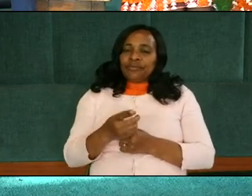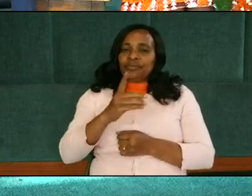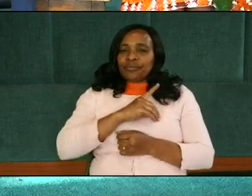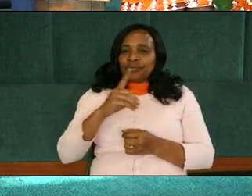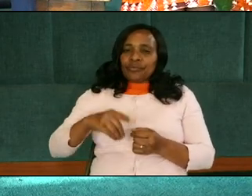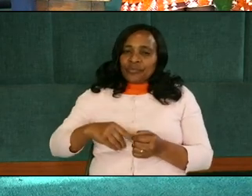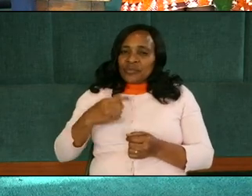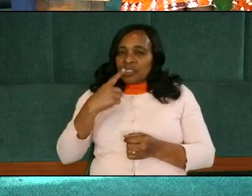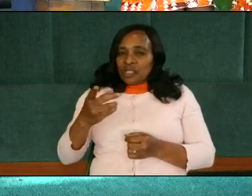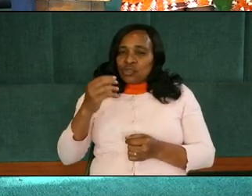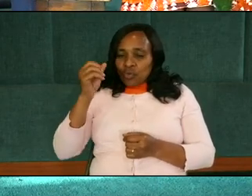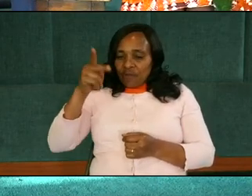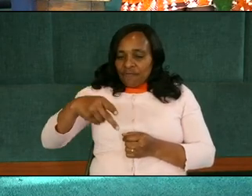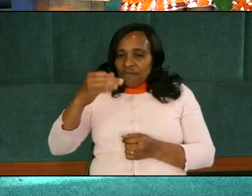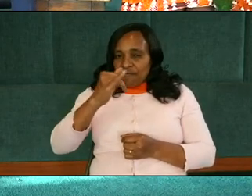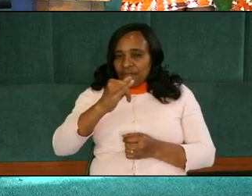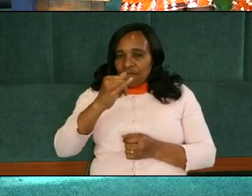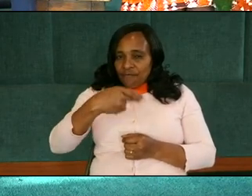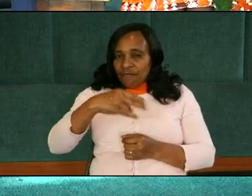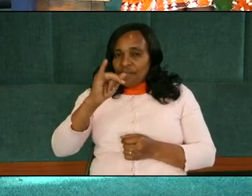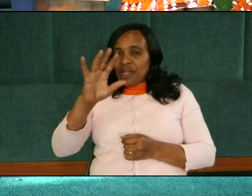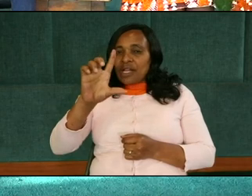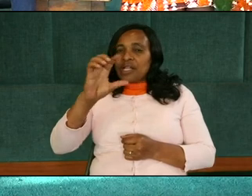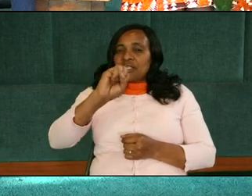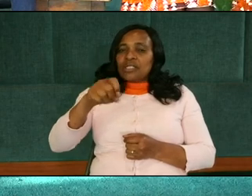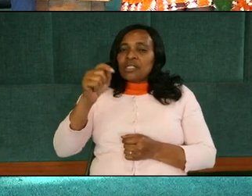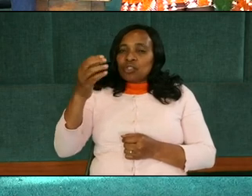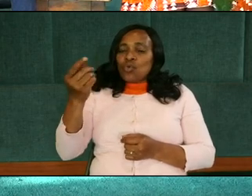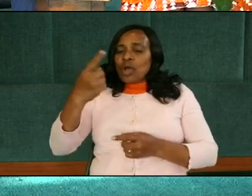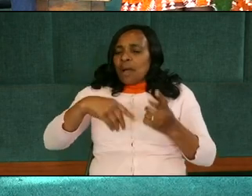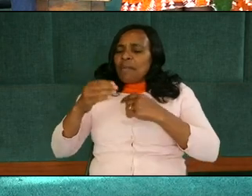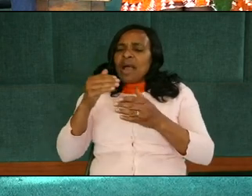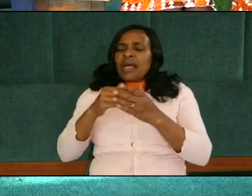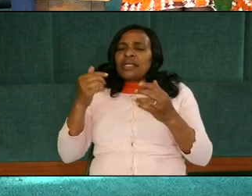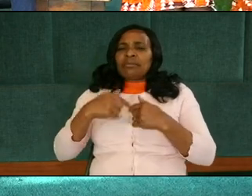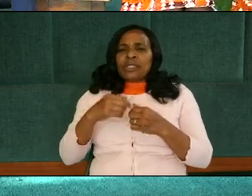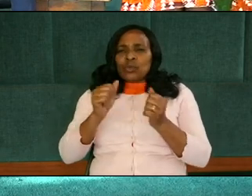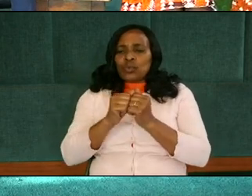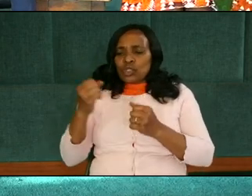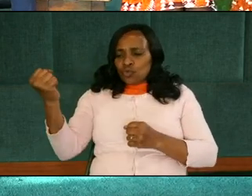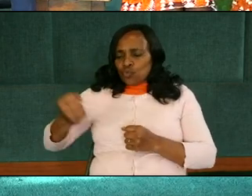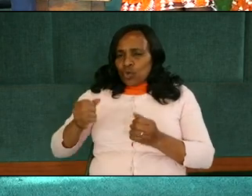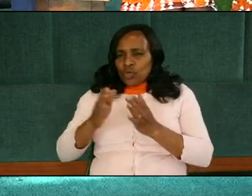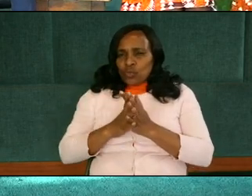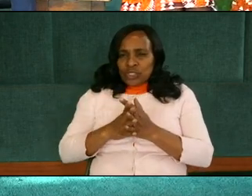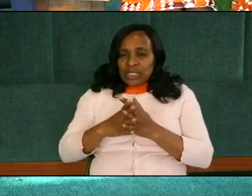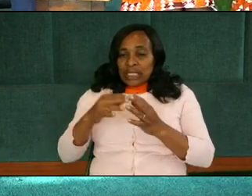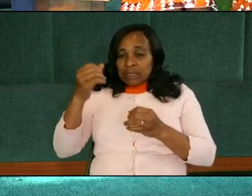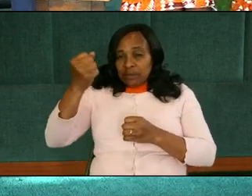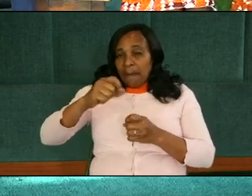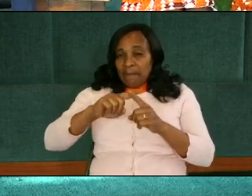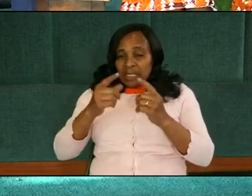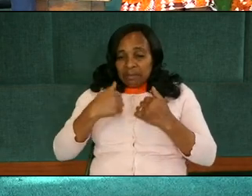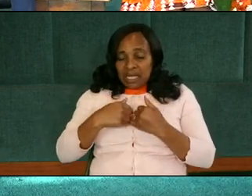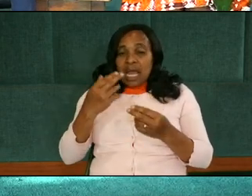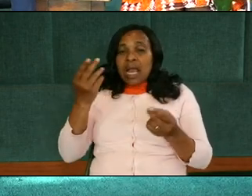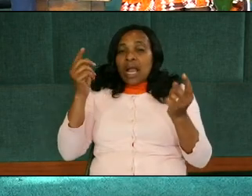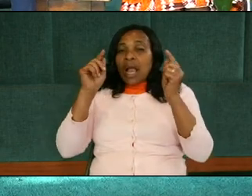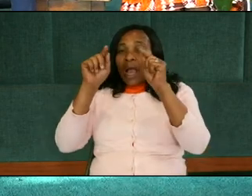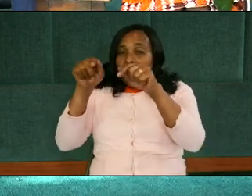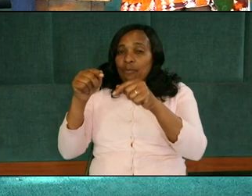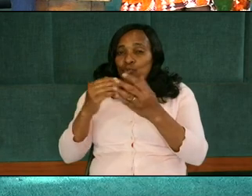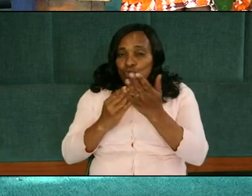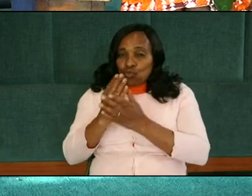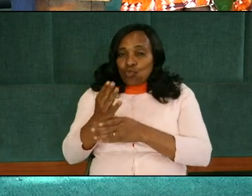David said to the Philistine, "You come against me with sword and spear and javelin, but I come against you in the name of the Lord